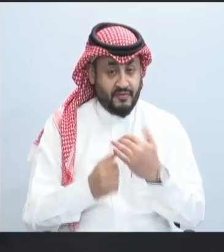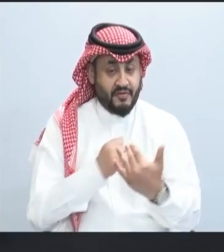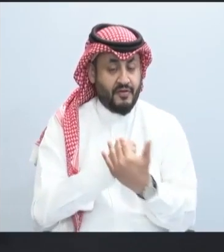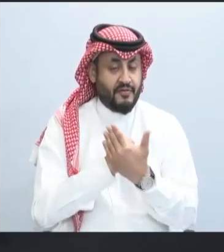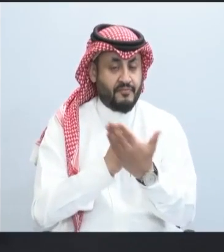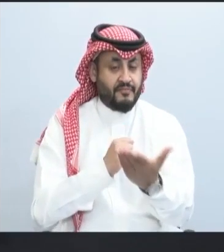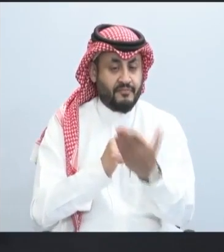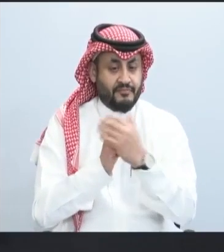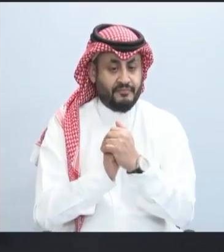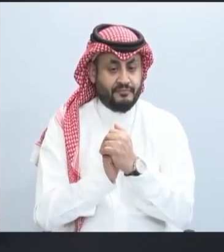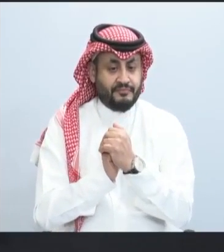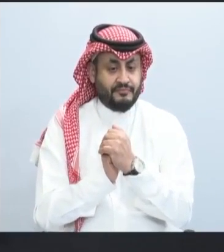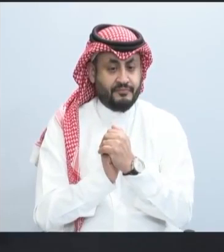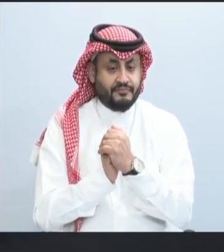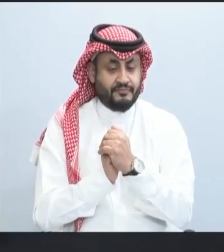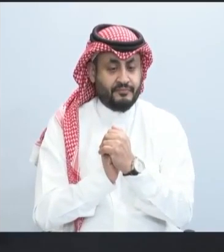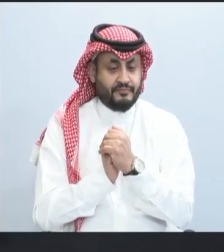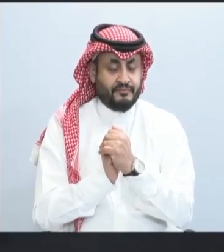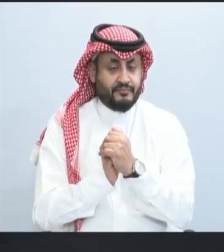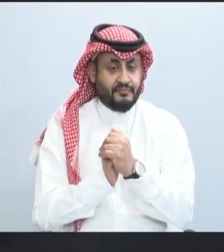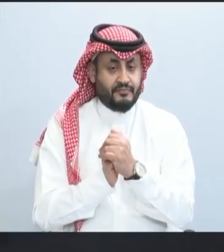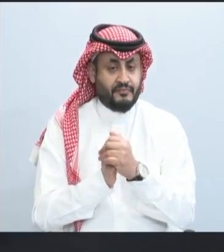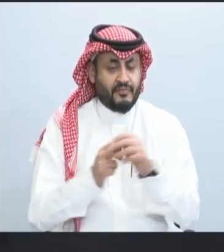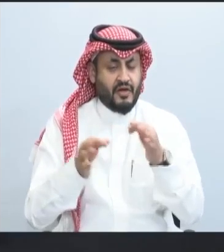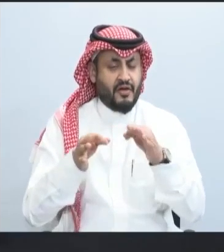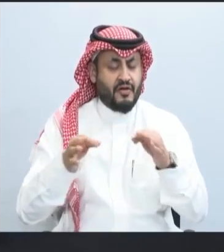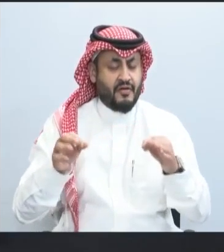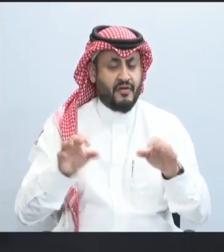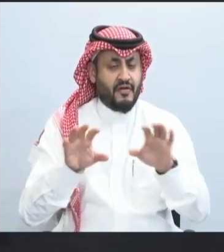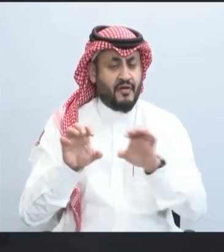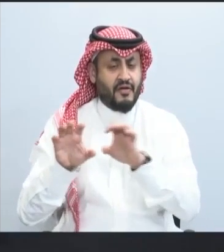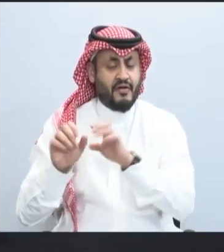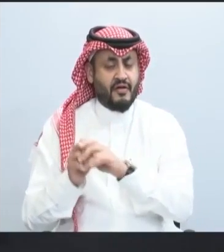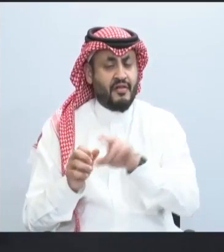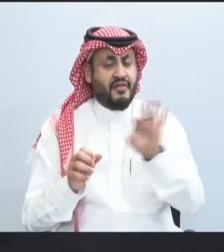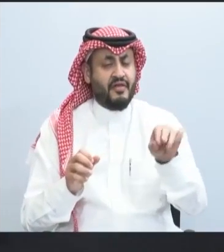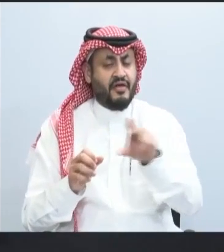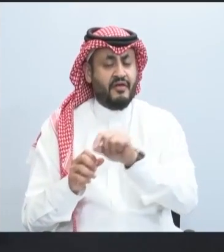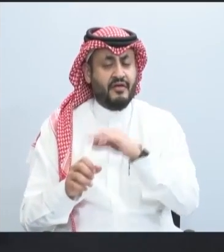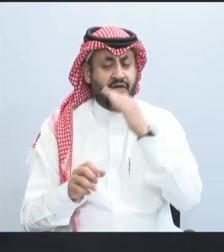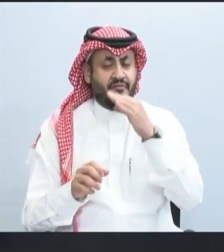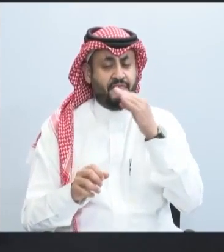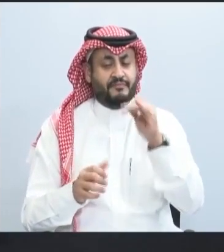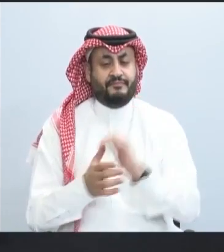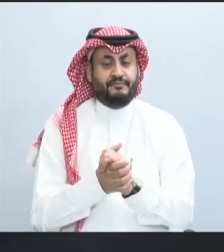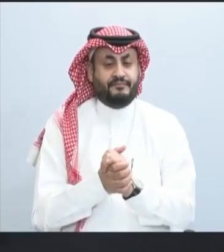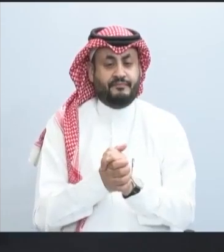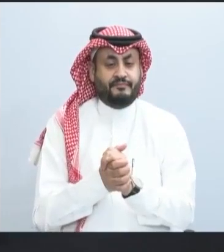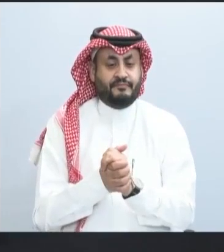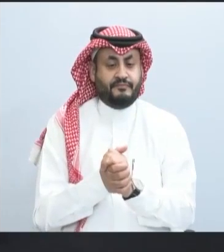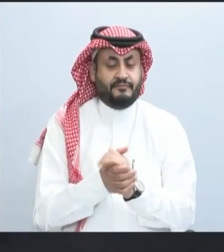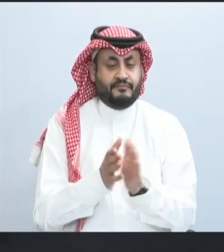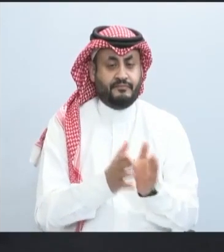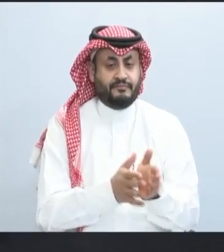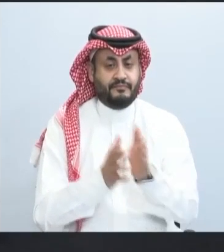that although we have different letters, but they share the same sound. And